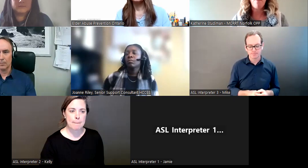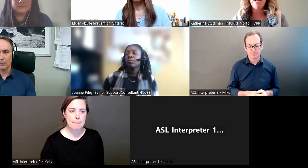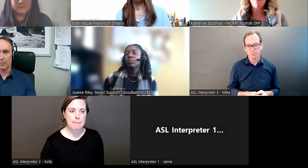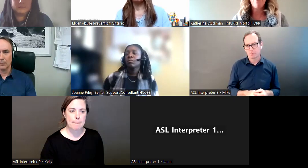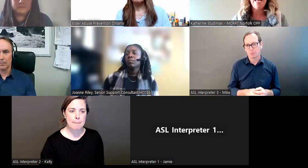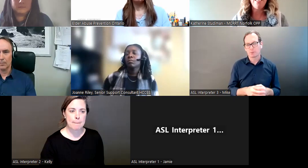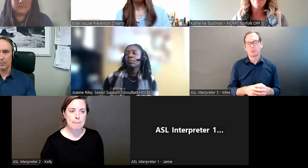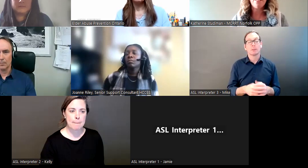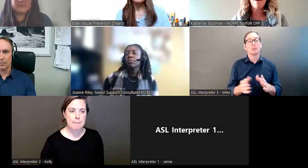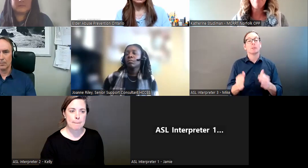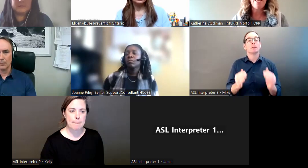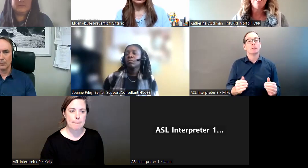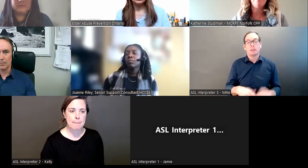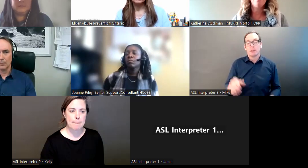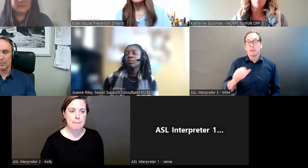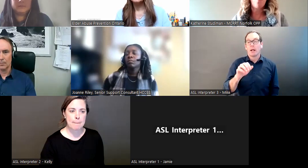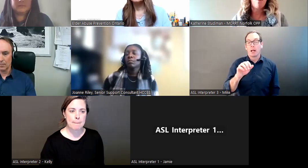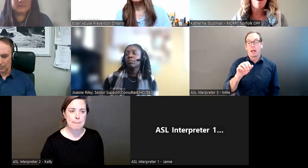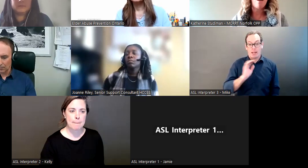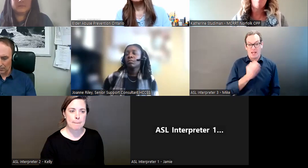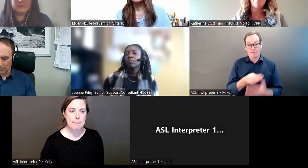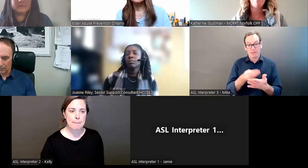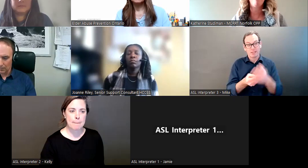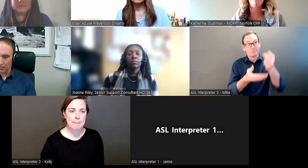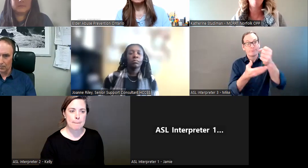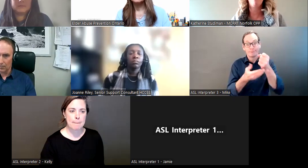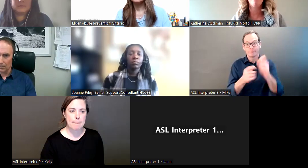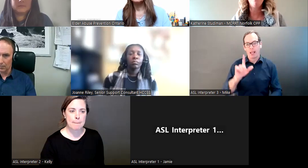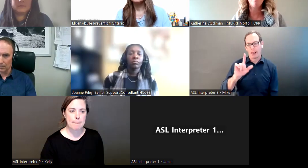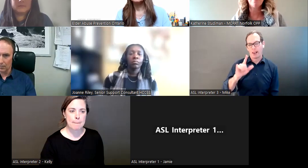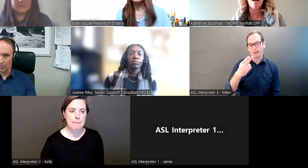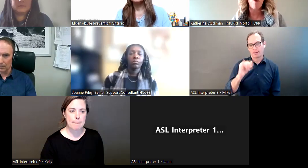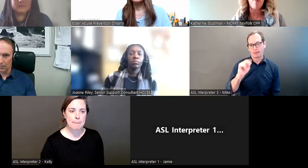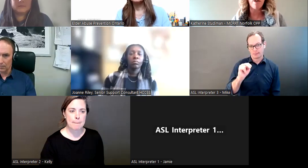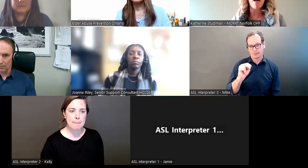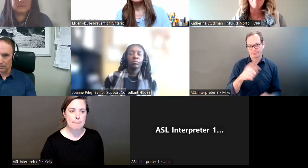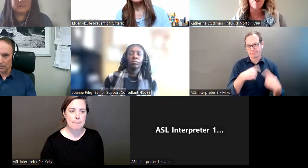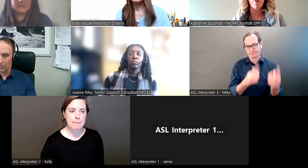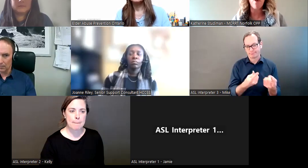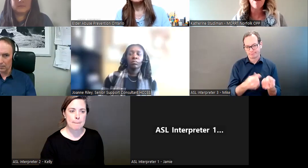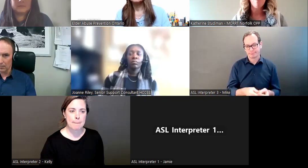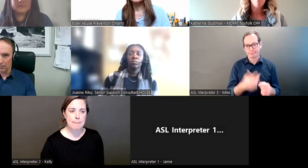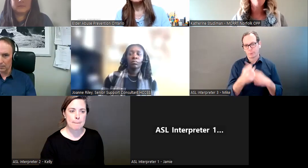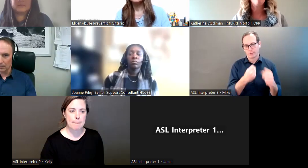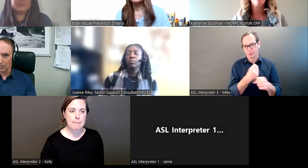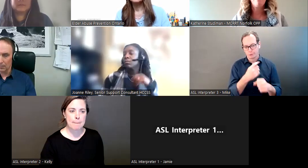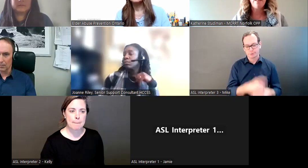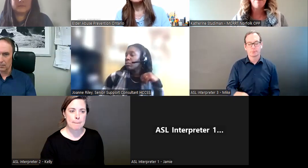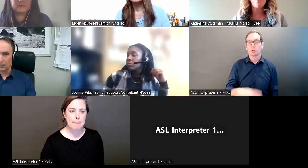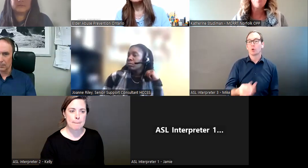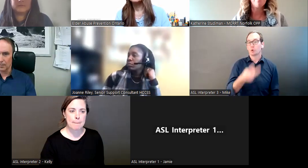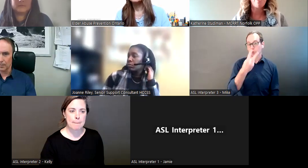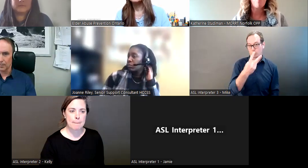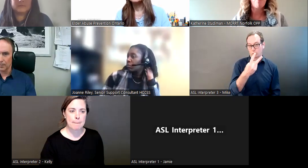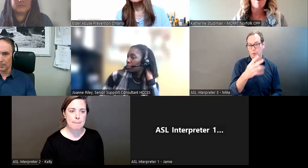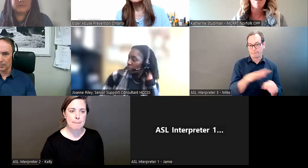been in operation for 8 years now. And so we are funded for 2 full-time, 1 part-time for Norfolk. We're also funded